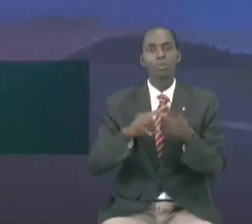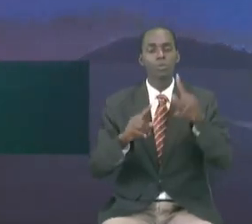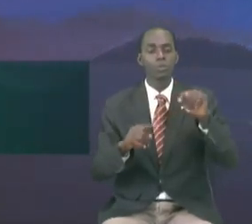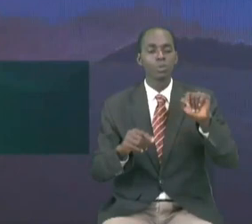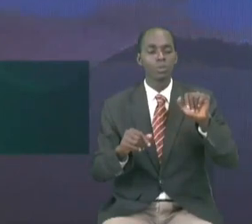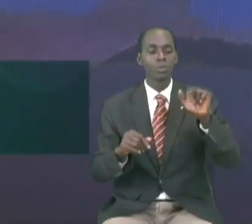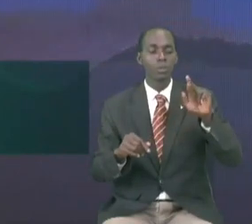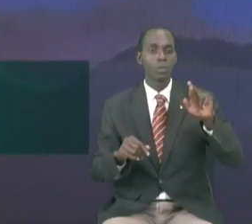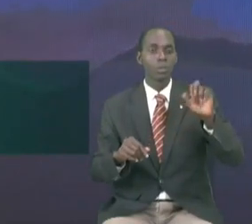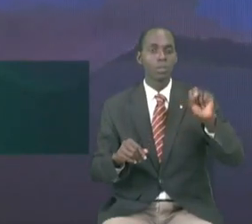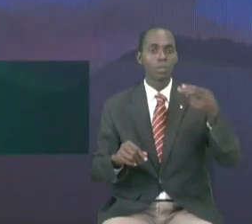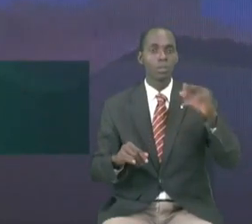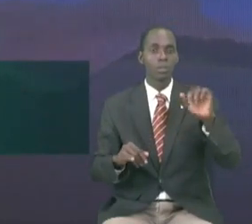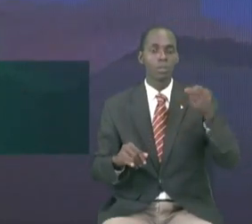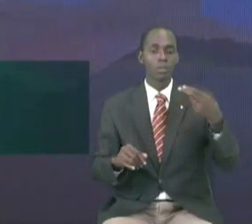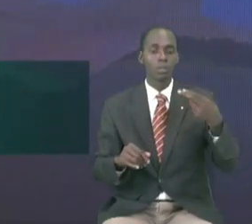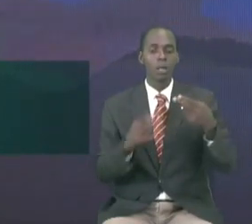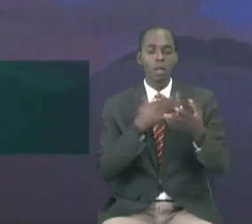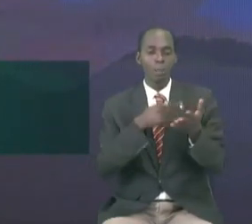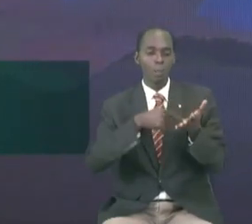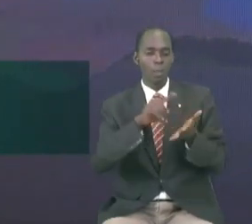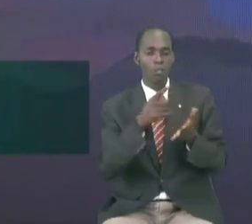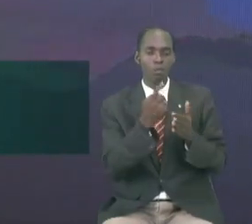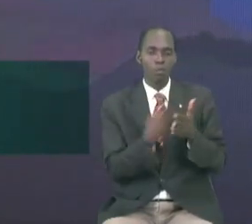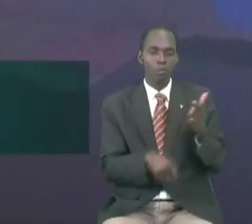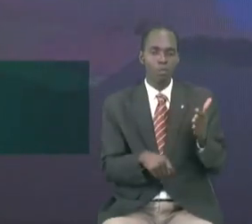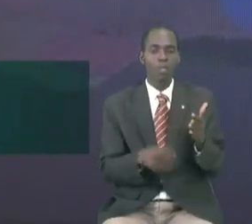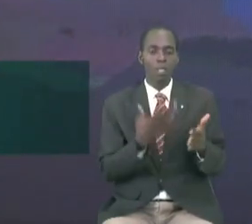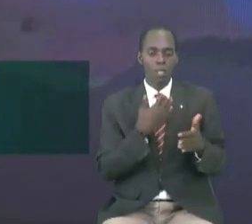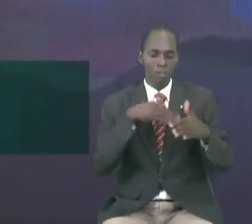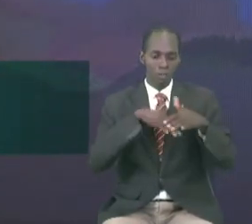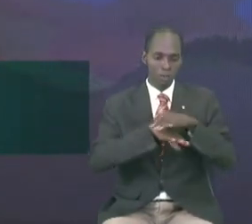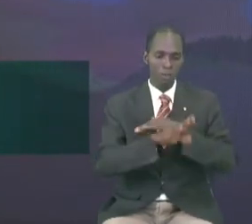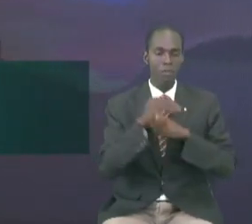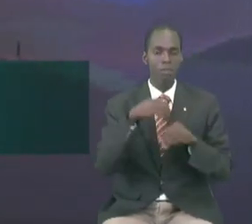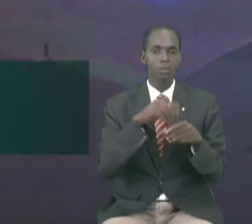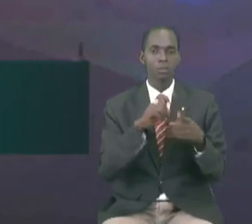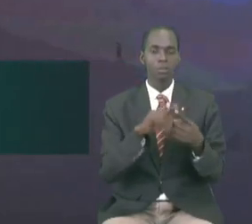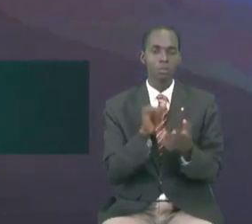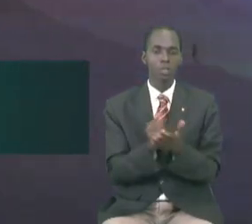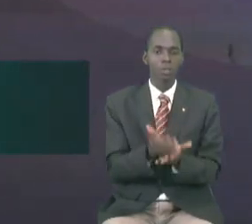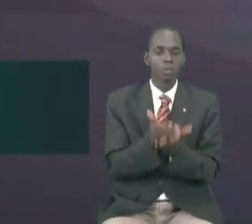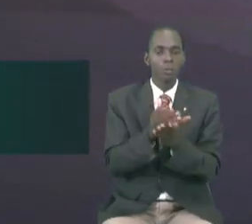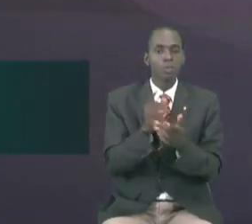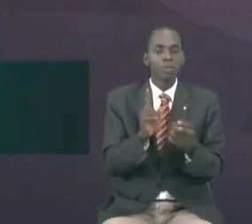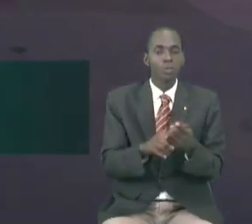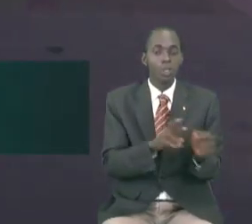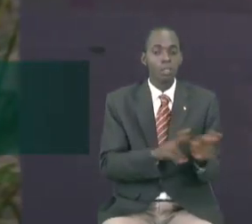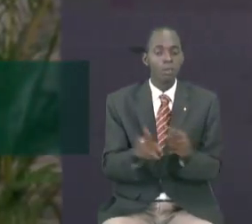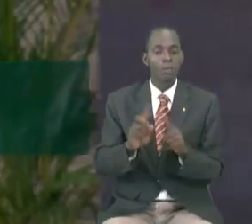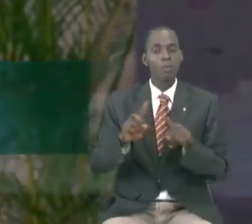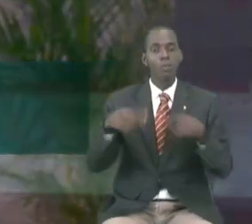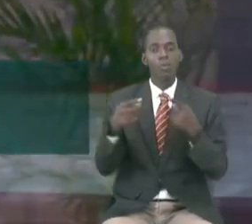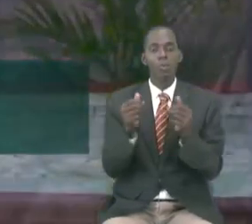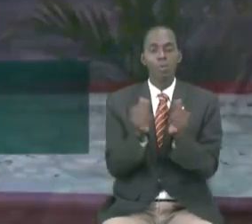go with them unto Tarshish from the presence of the Lord.